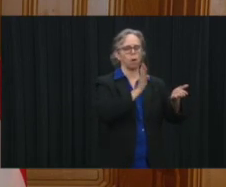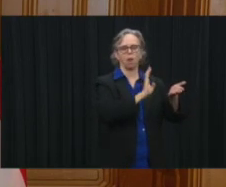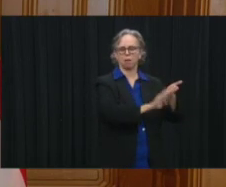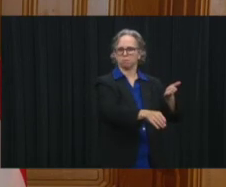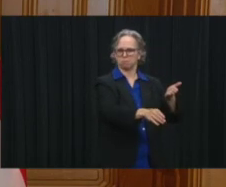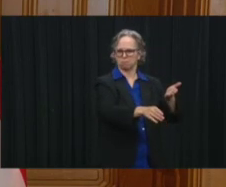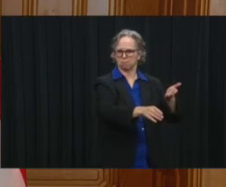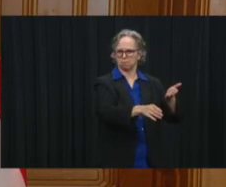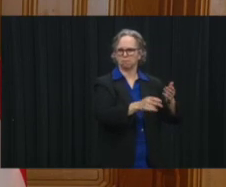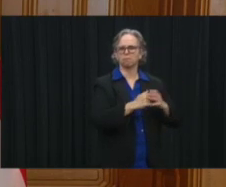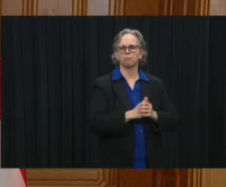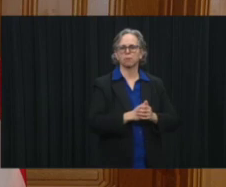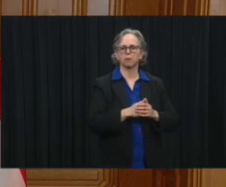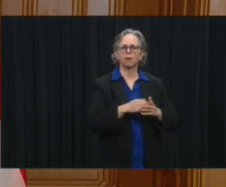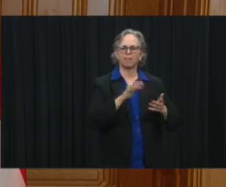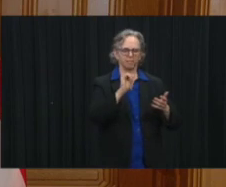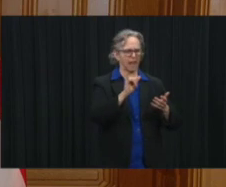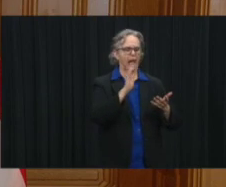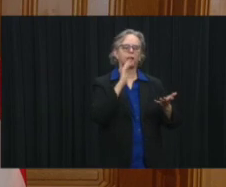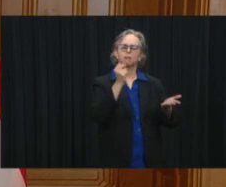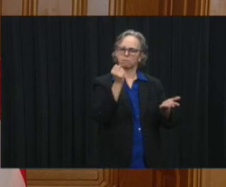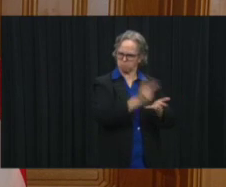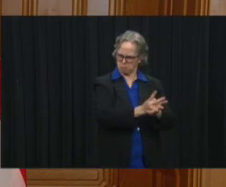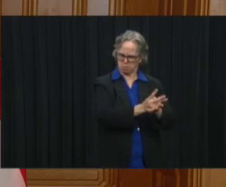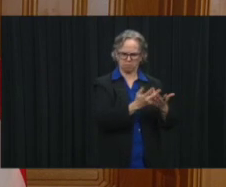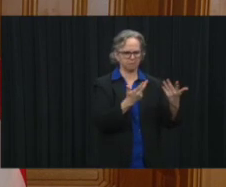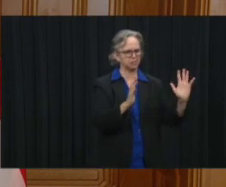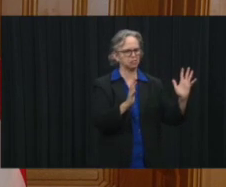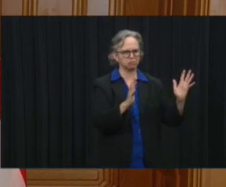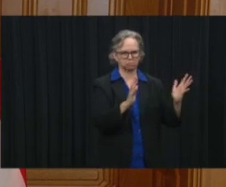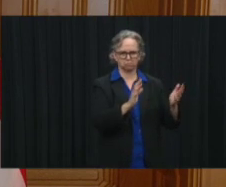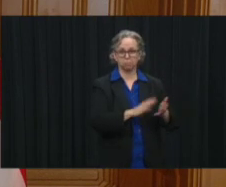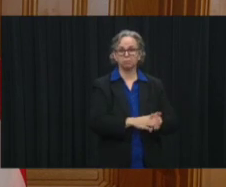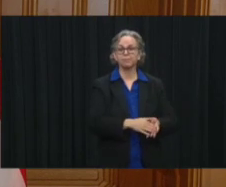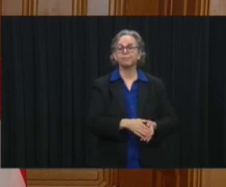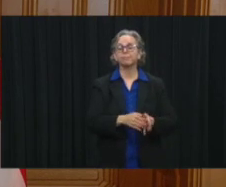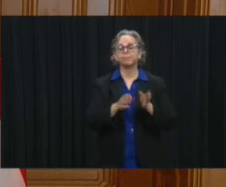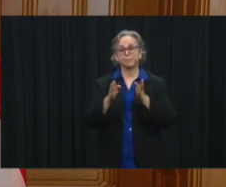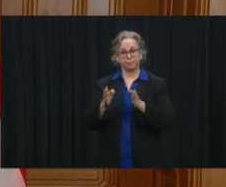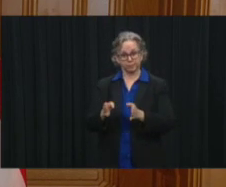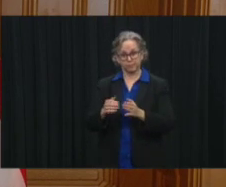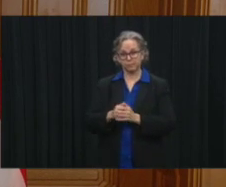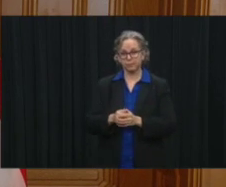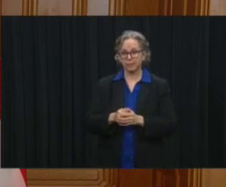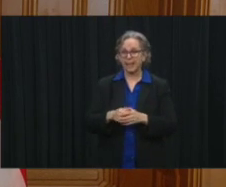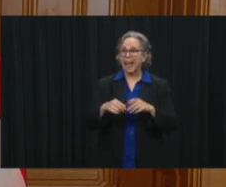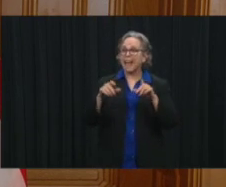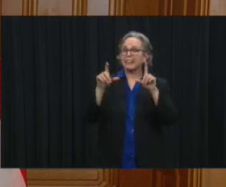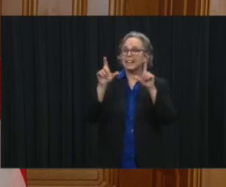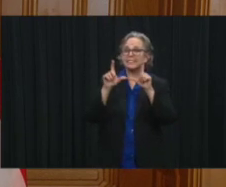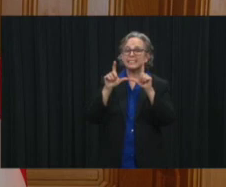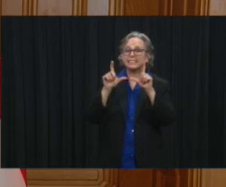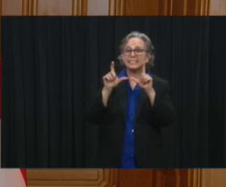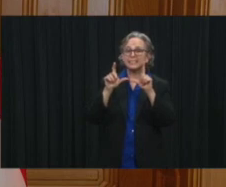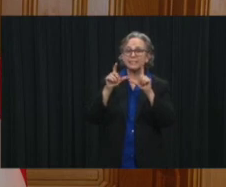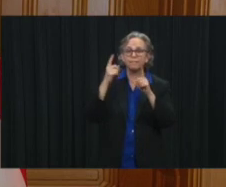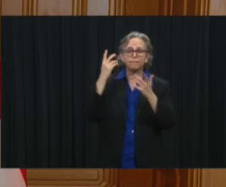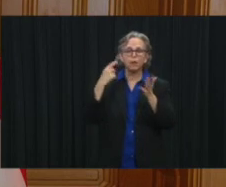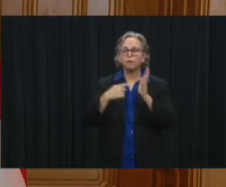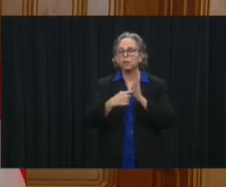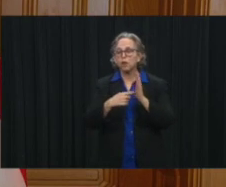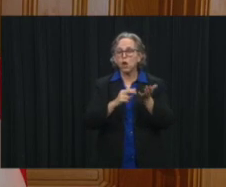it. It also extends the professional licenses of nurses, for example, and